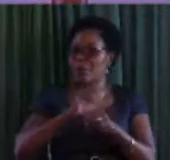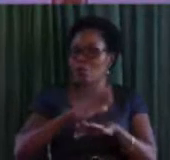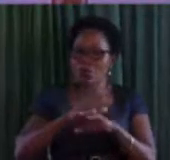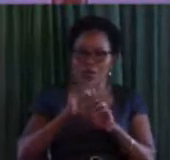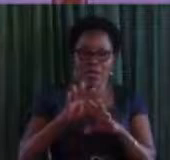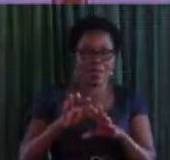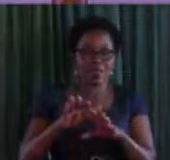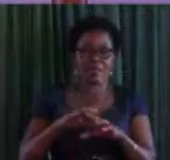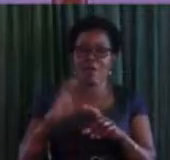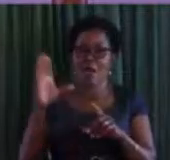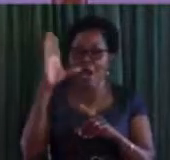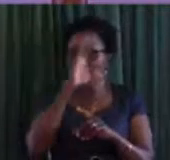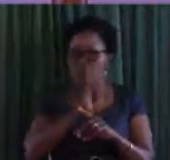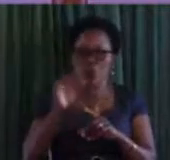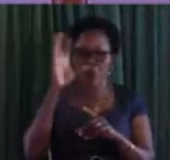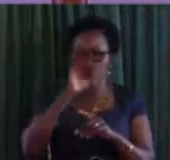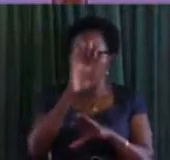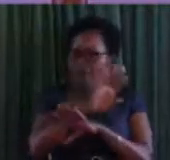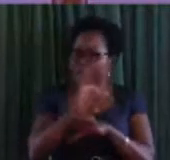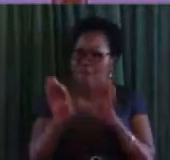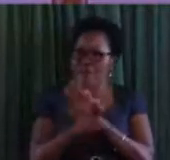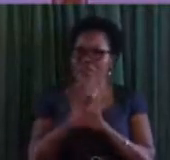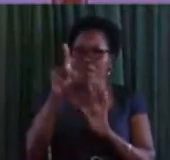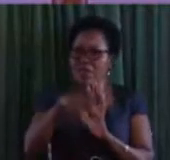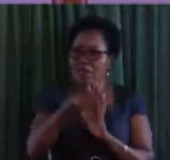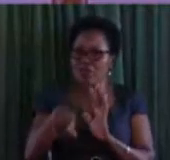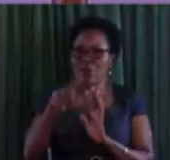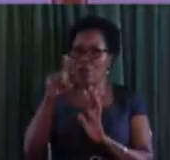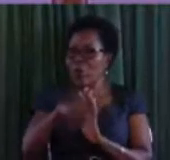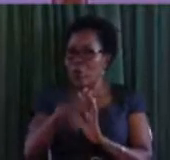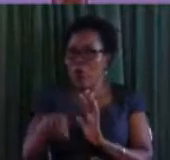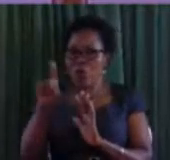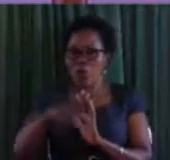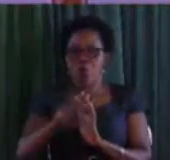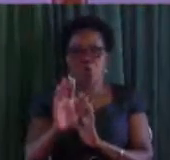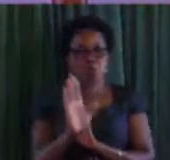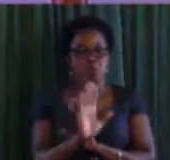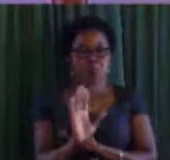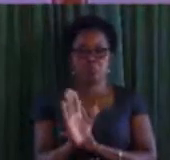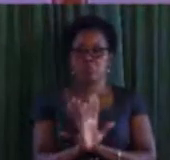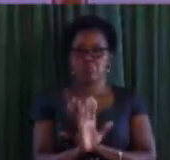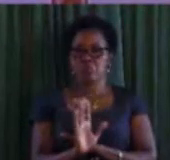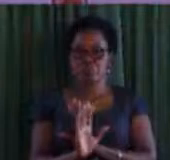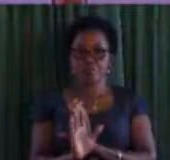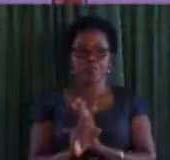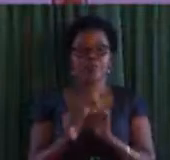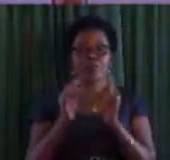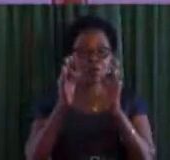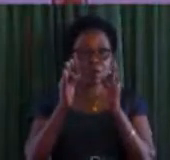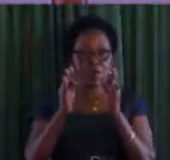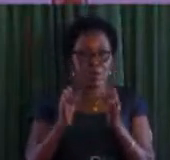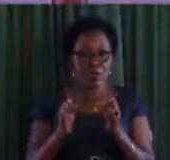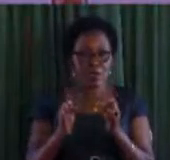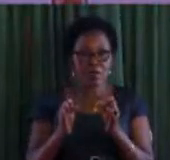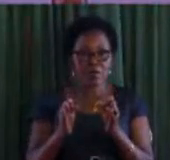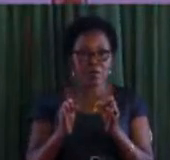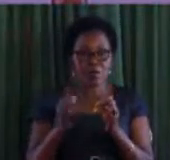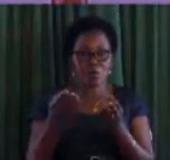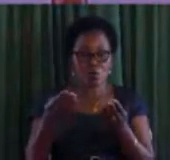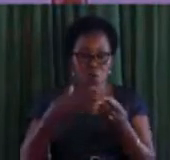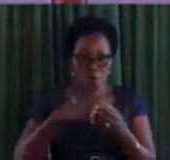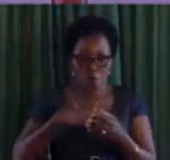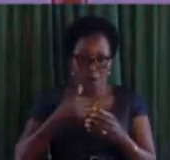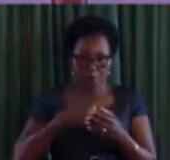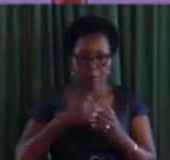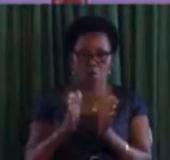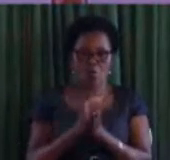assumption that everything is wrong. if you honor me with this position